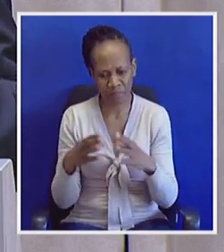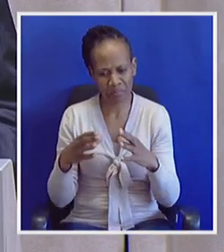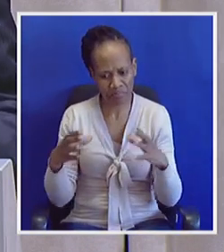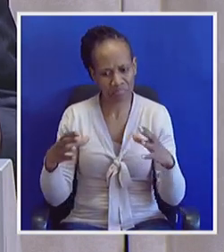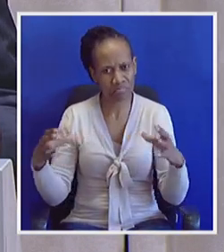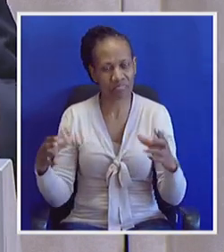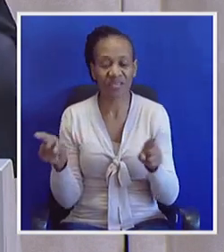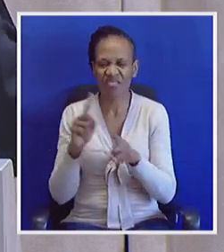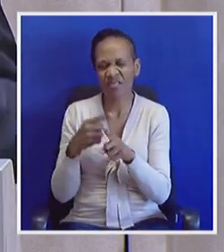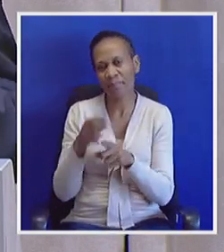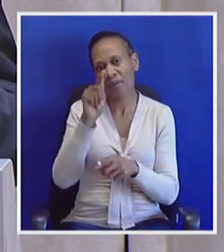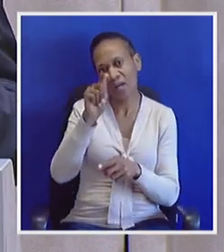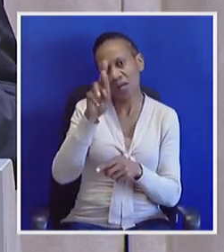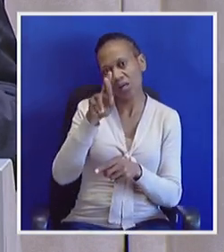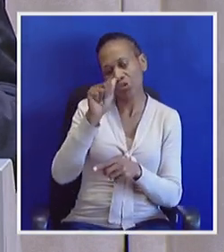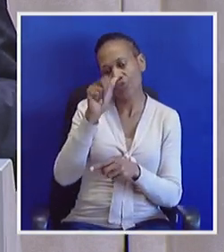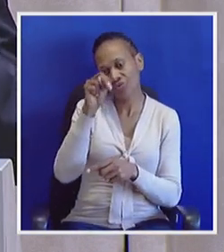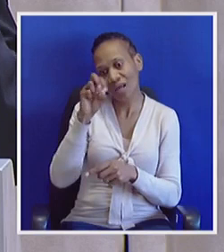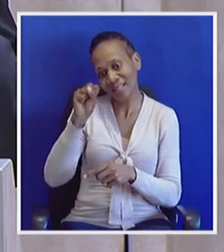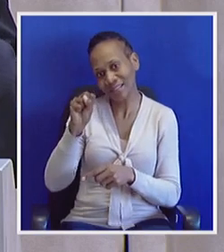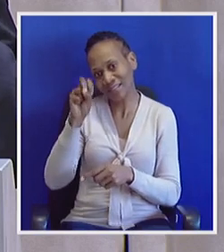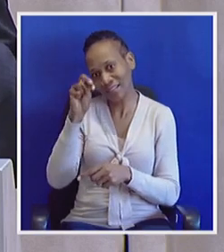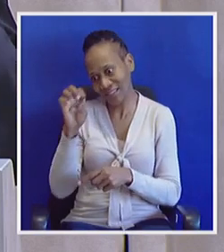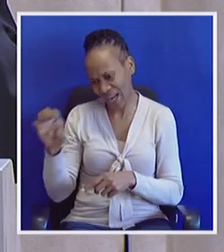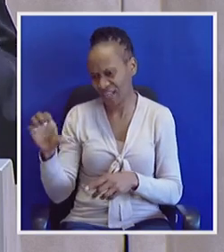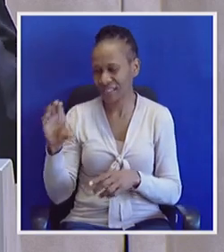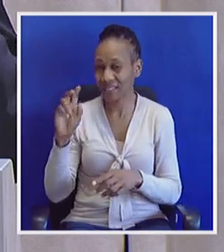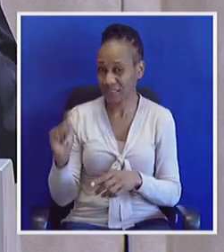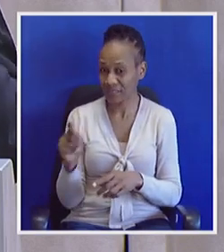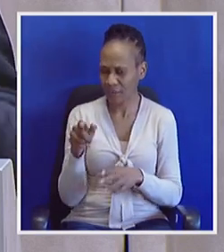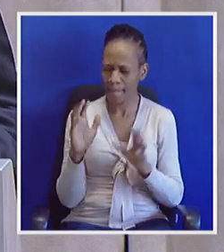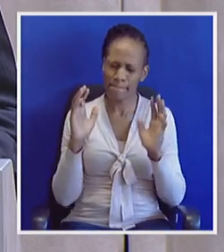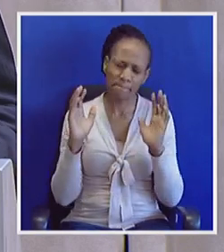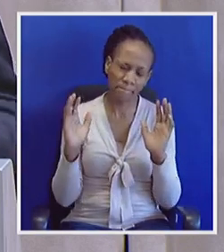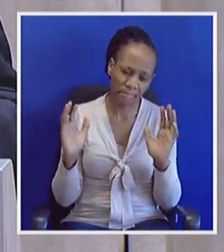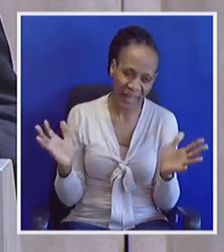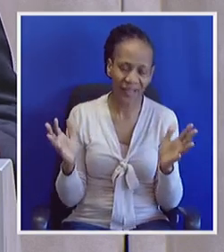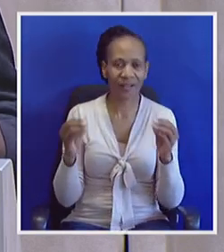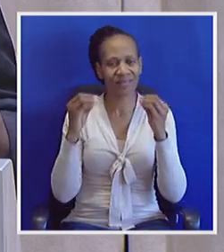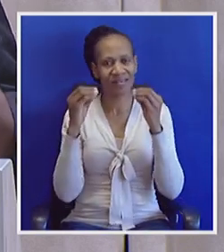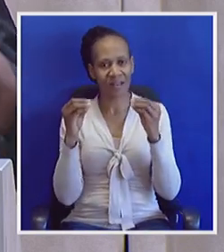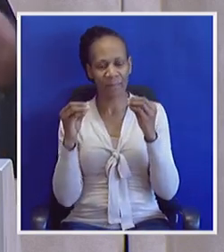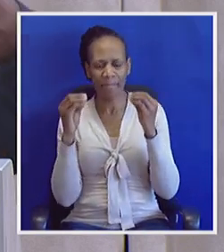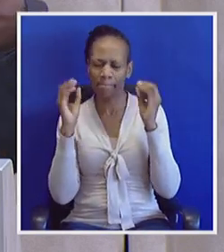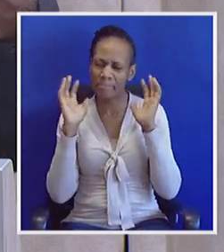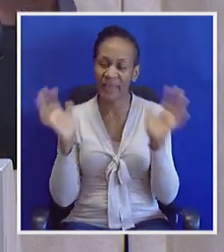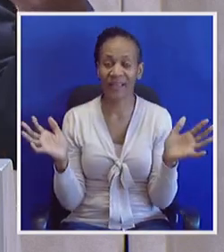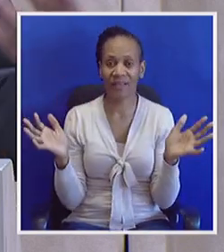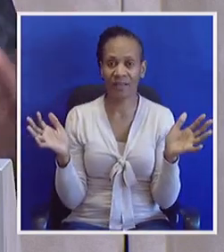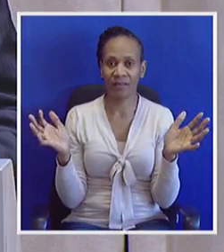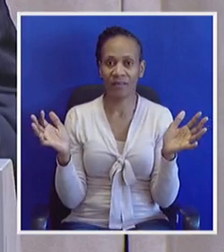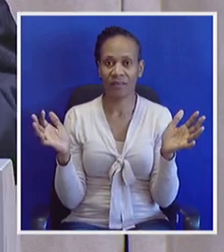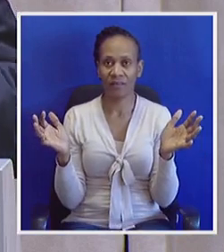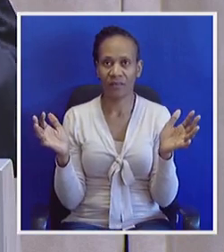at Transnet. Transnet is so big, it's a multi-billion rand company that moves